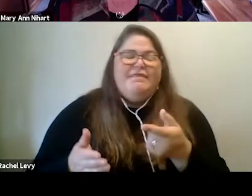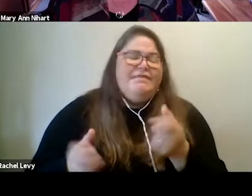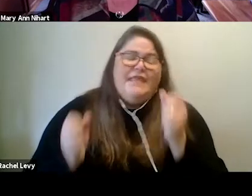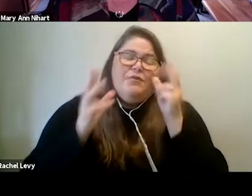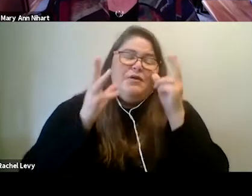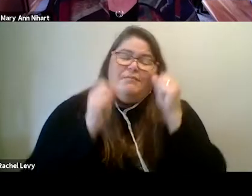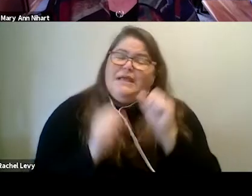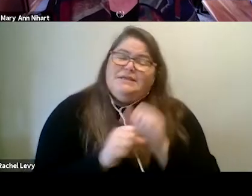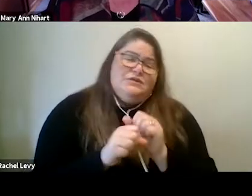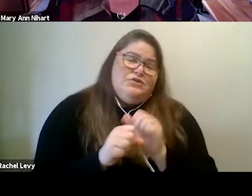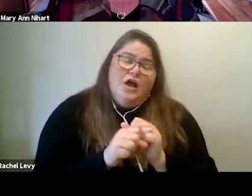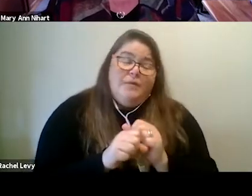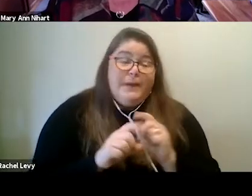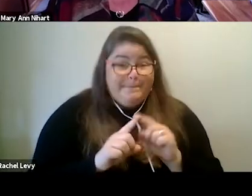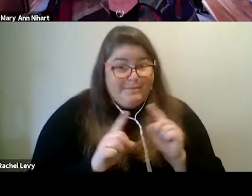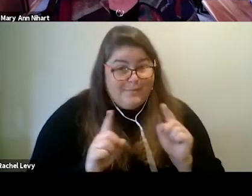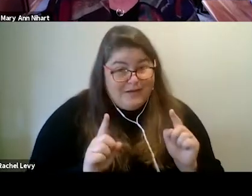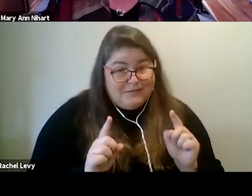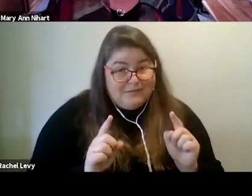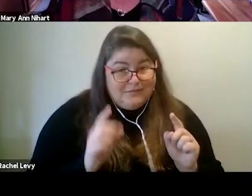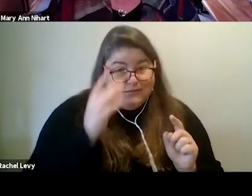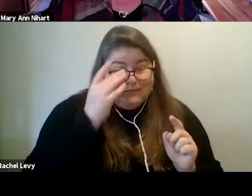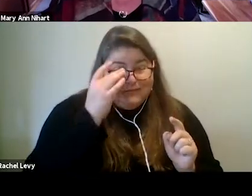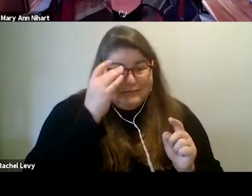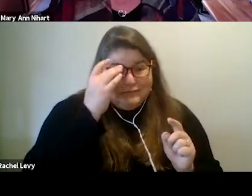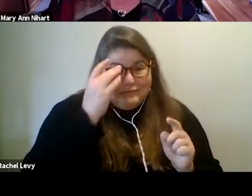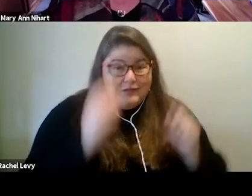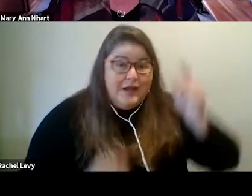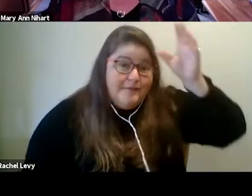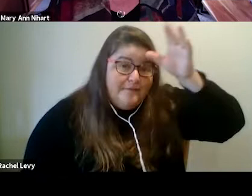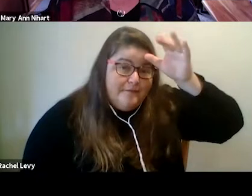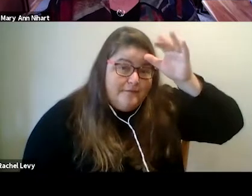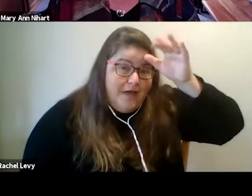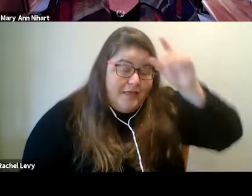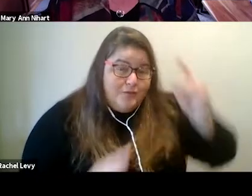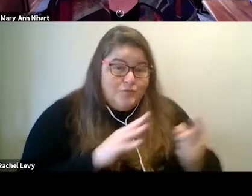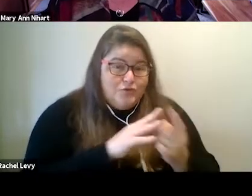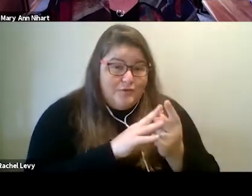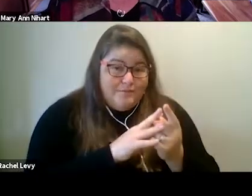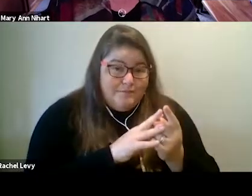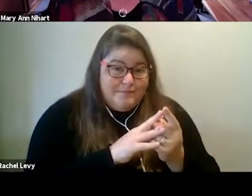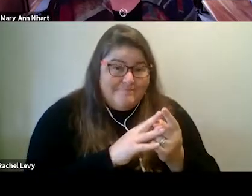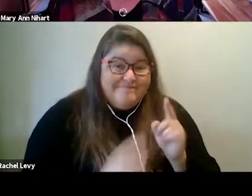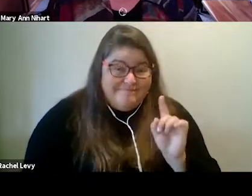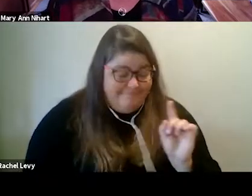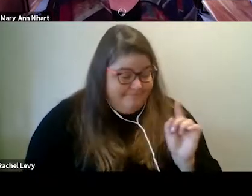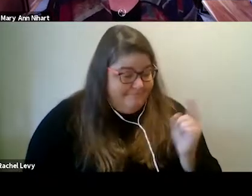job. But in the process, his father showed up. And his father